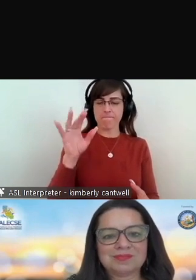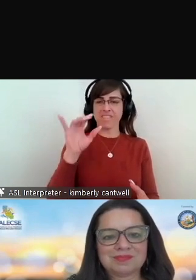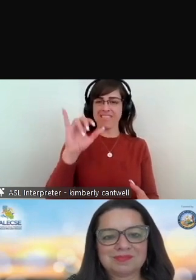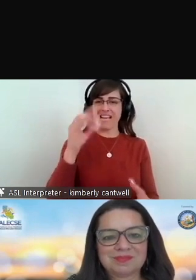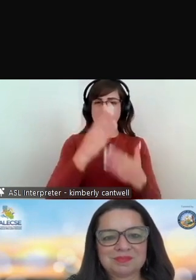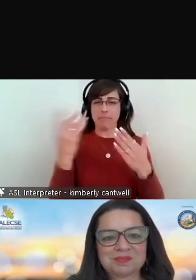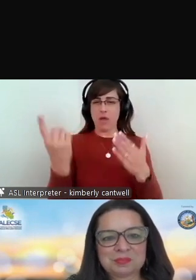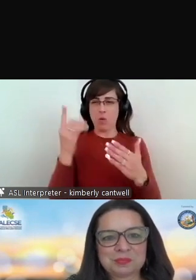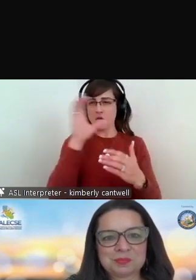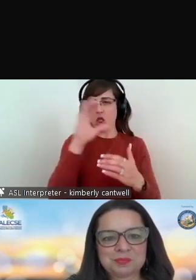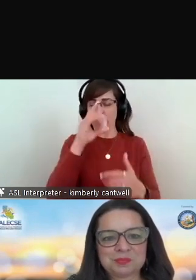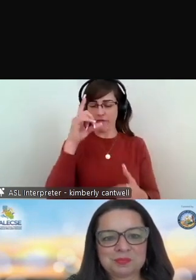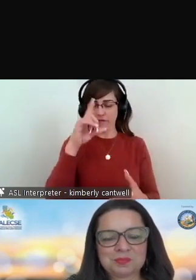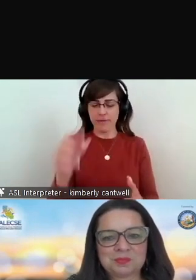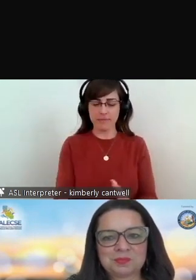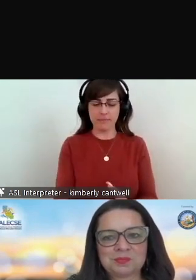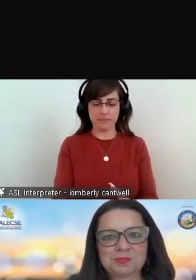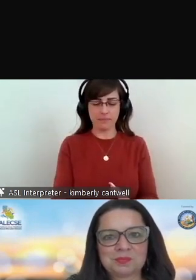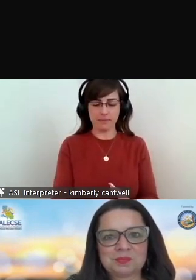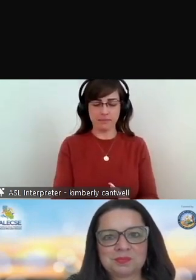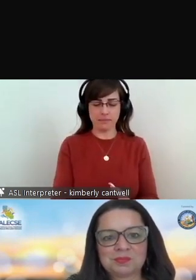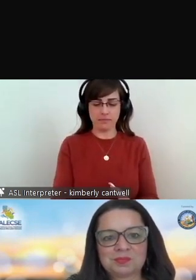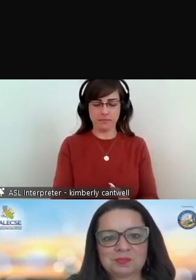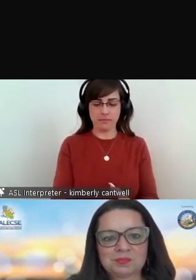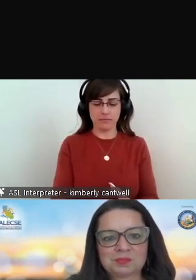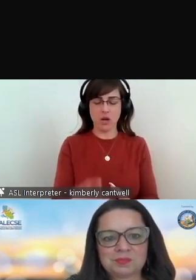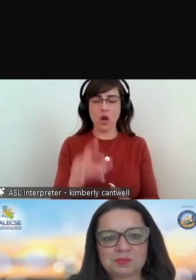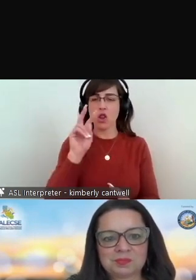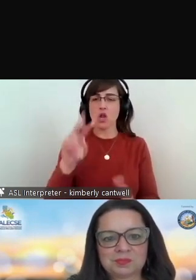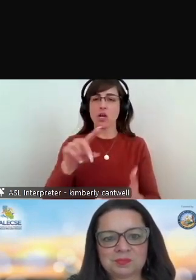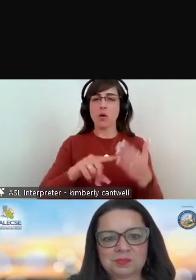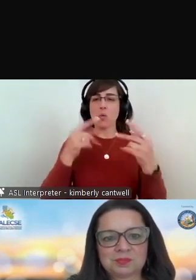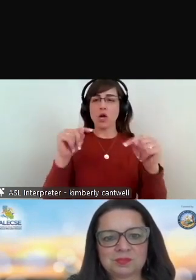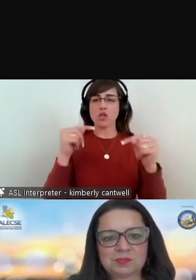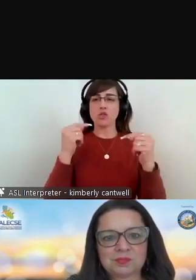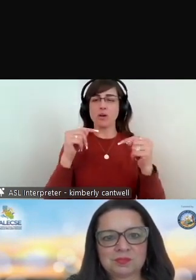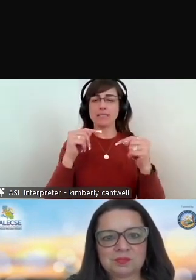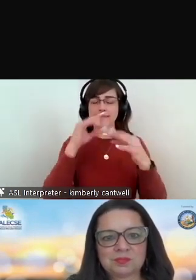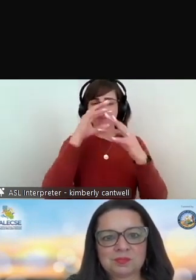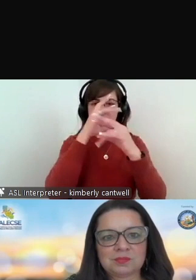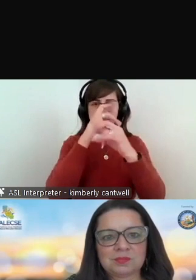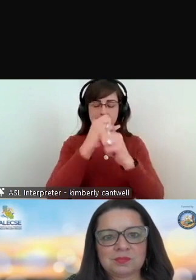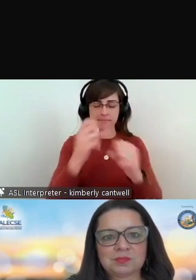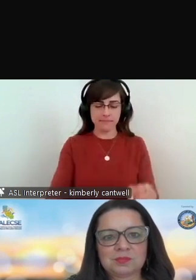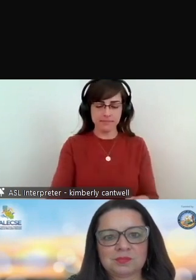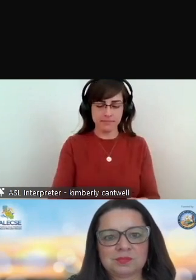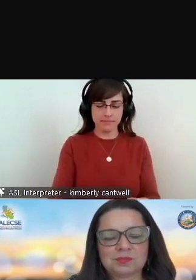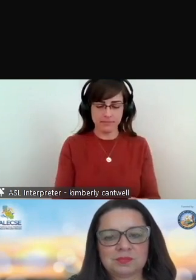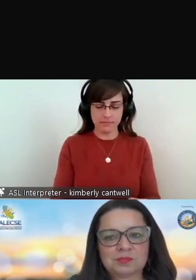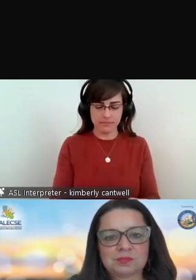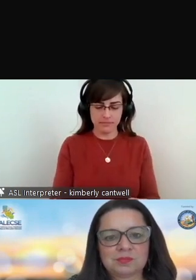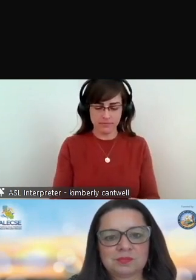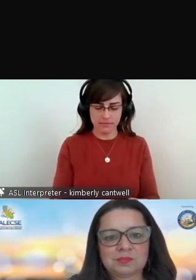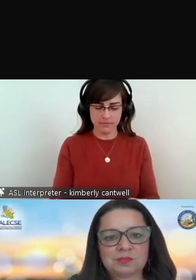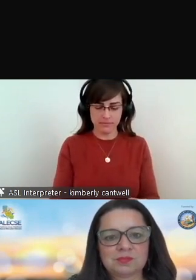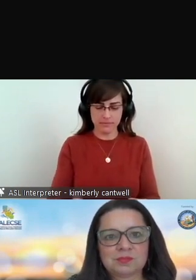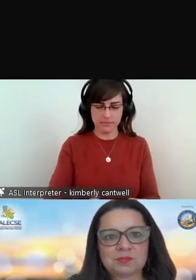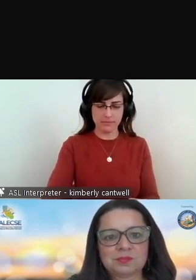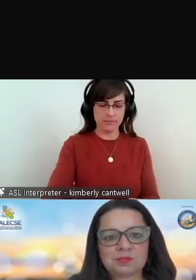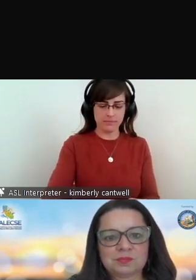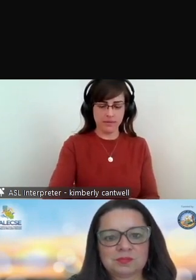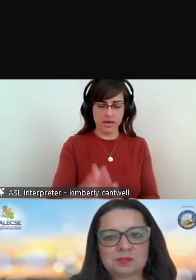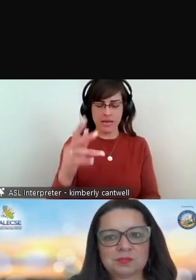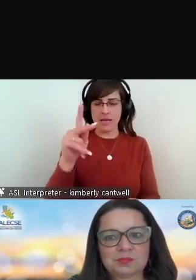always look for. You look at what toys they gravitate to. Carrie already talks about like